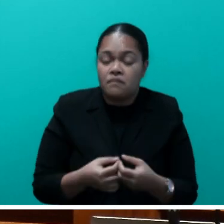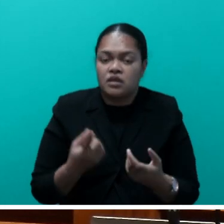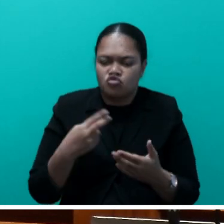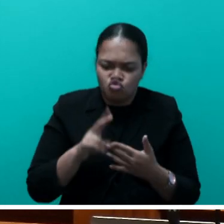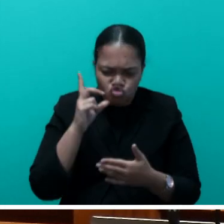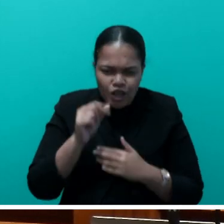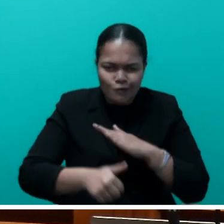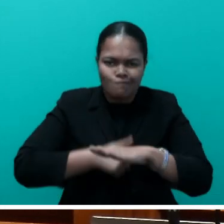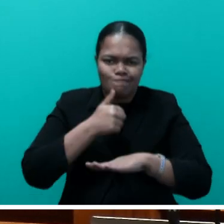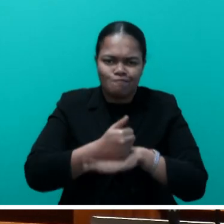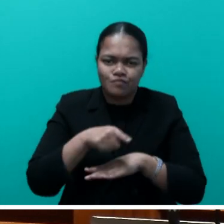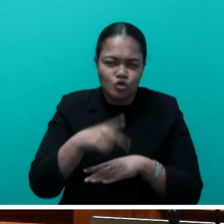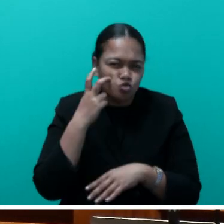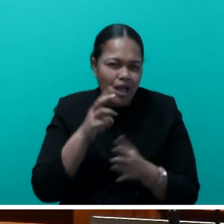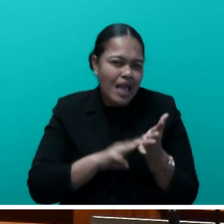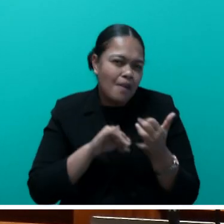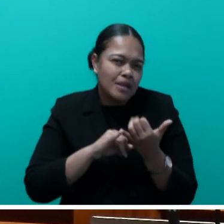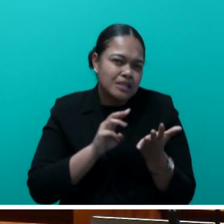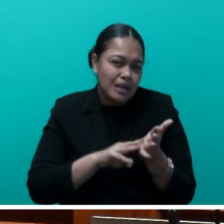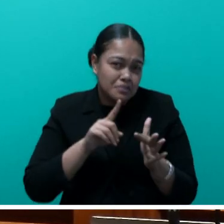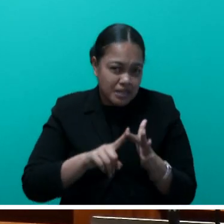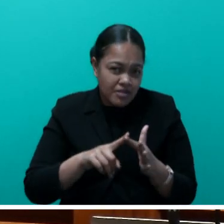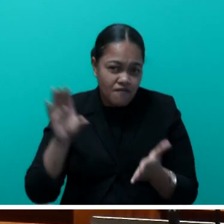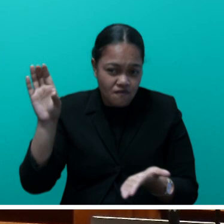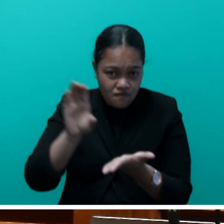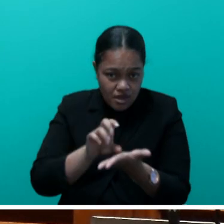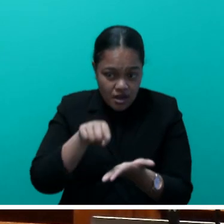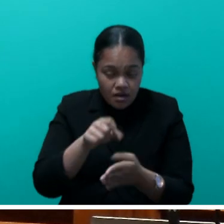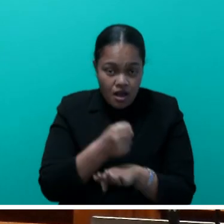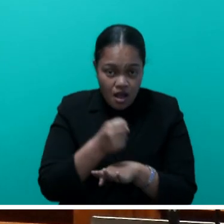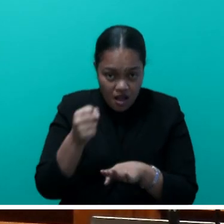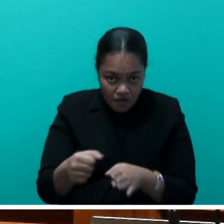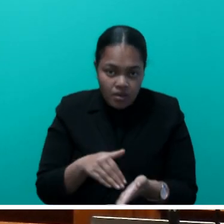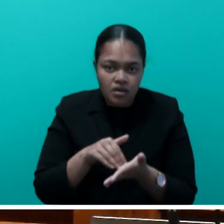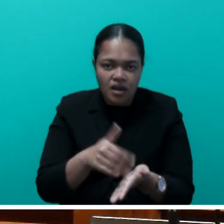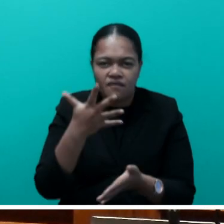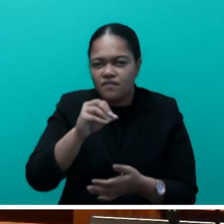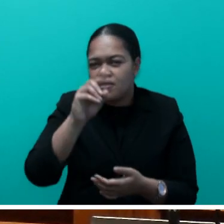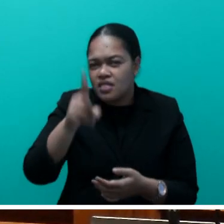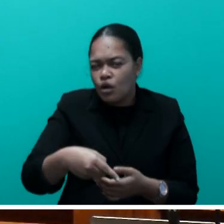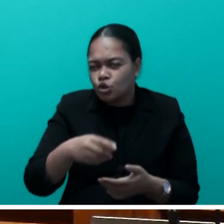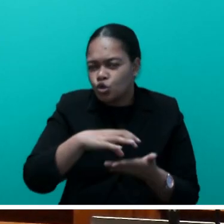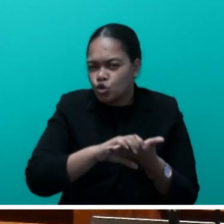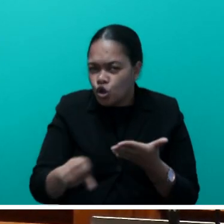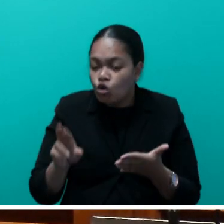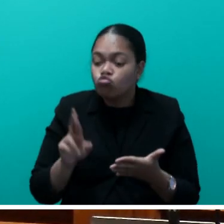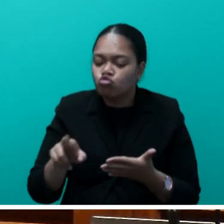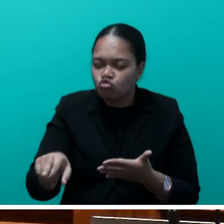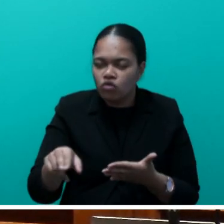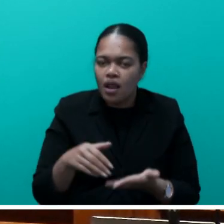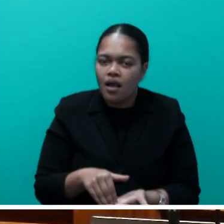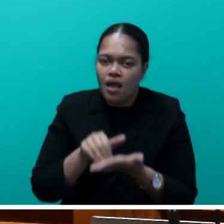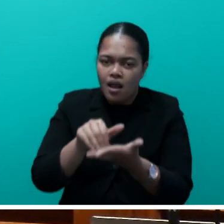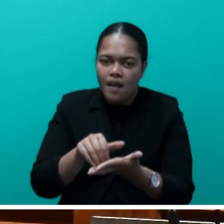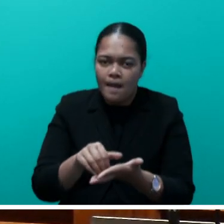tourism MSME fund. And under this fund, the government will provide assistance of up to $15,000 to rural communities to assist